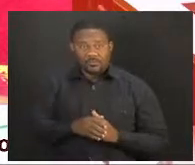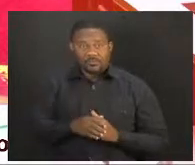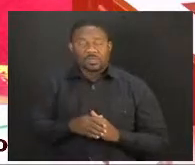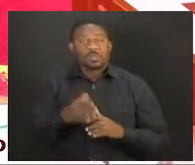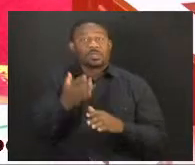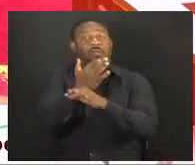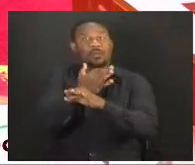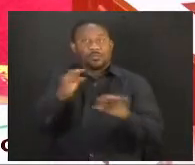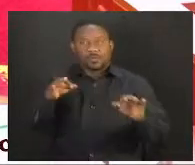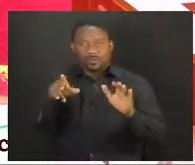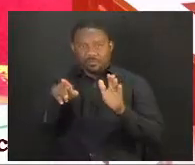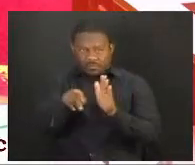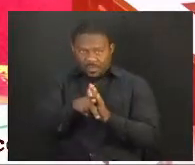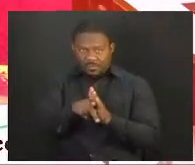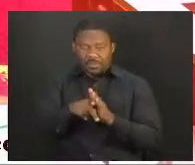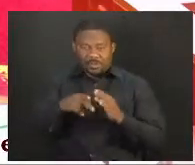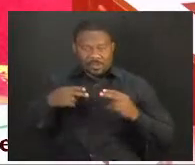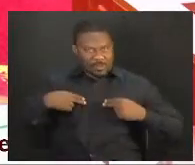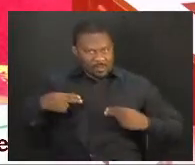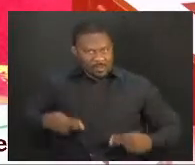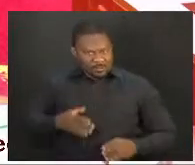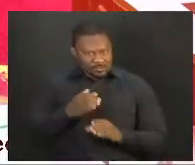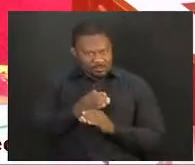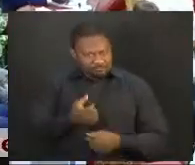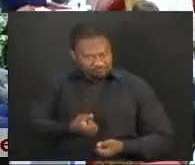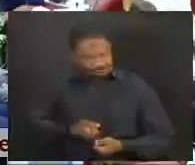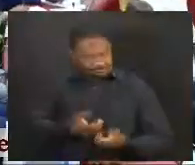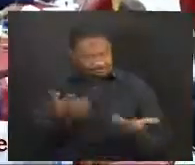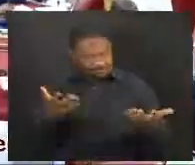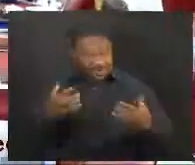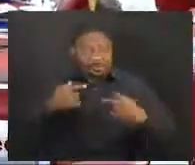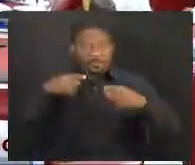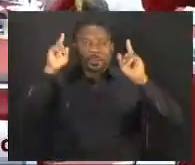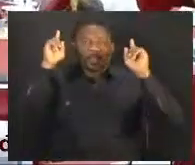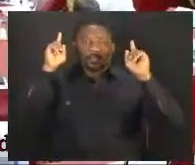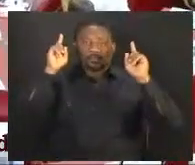free primary health care. We have delivered.